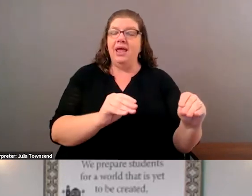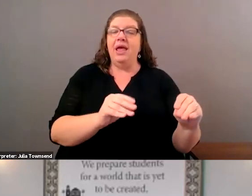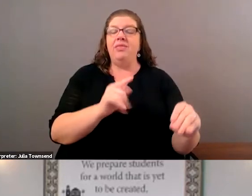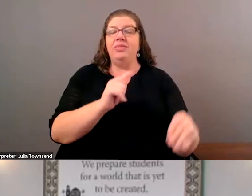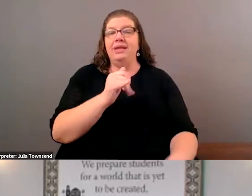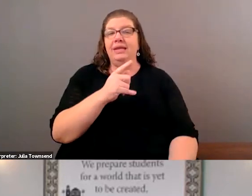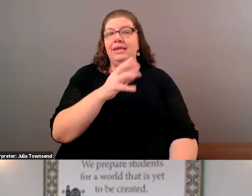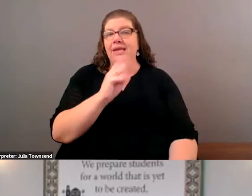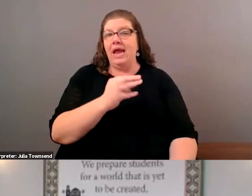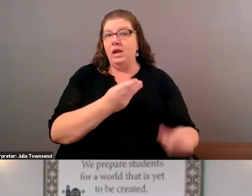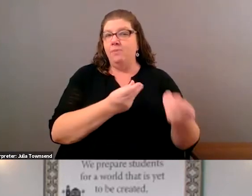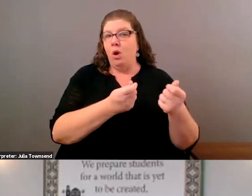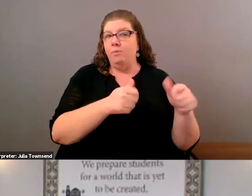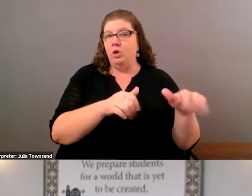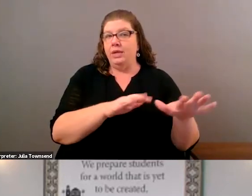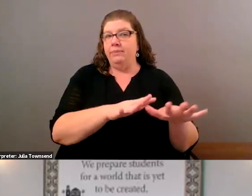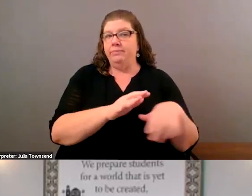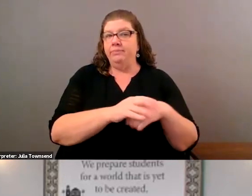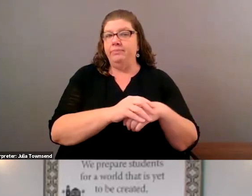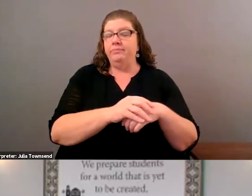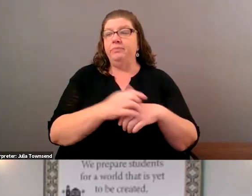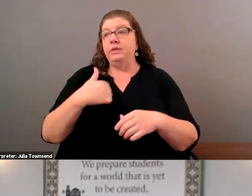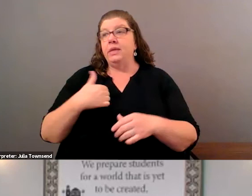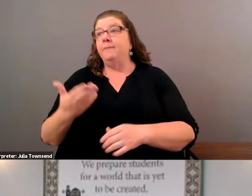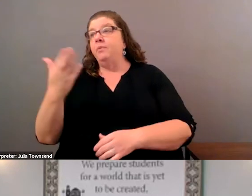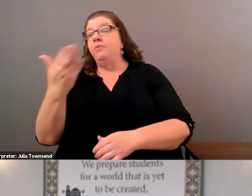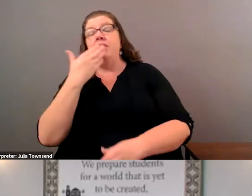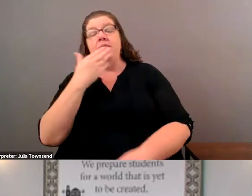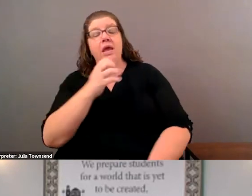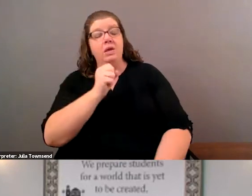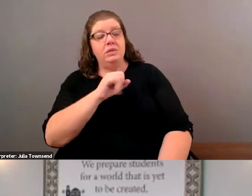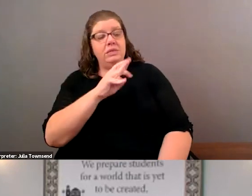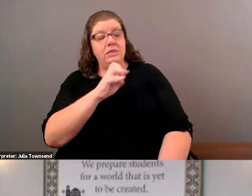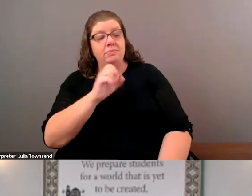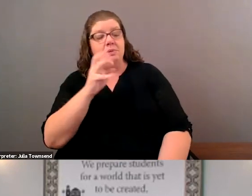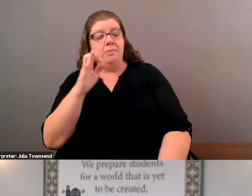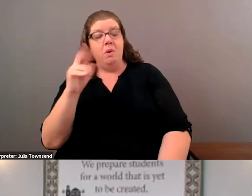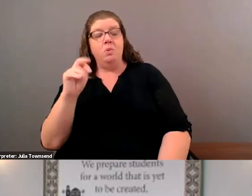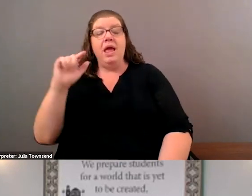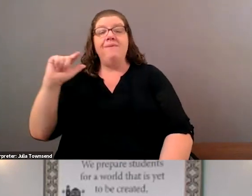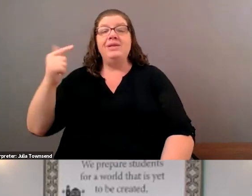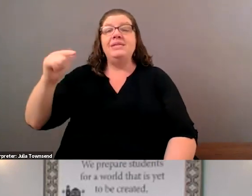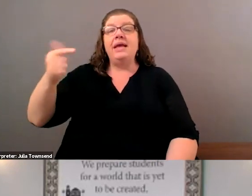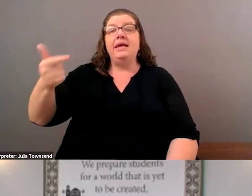property. So moved. Thank you, Ms. Sims-Moten. And is there a second?